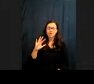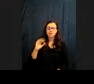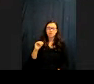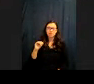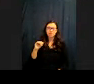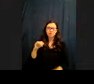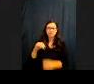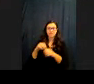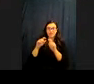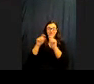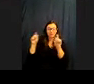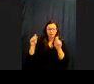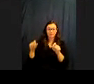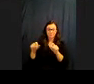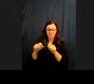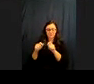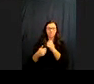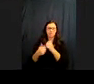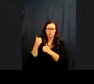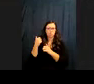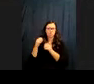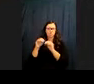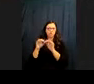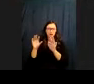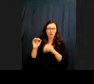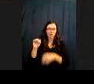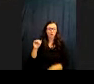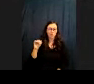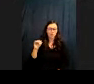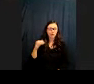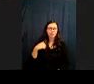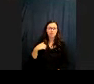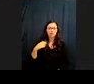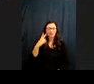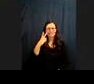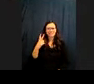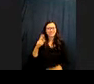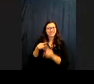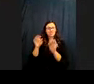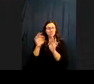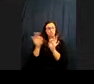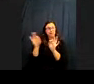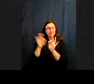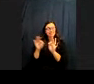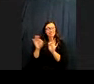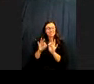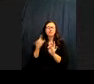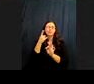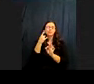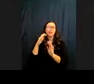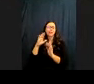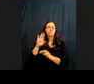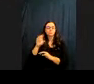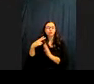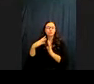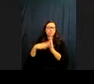frame, most of them. And I see these phrases as kind of brush strokes